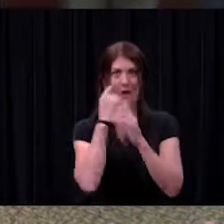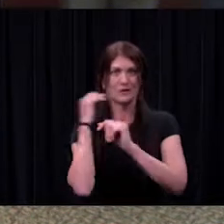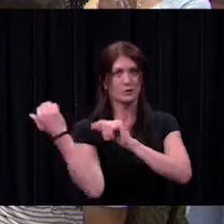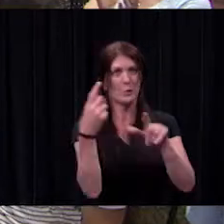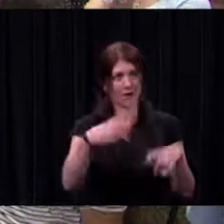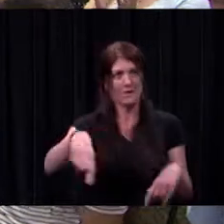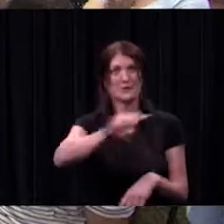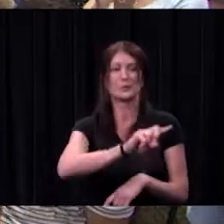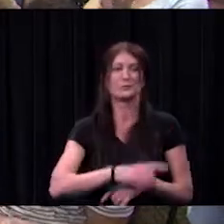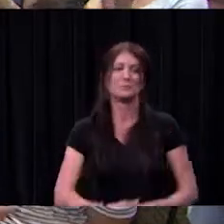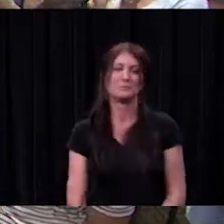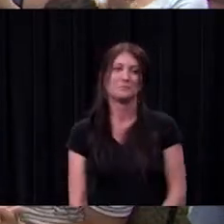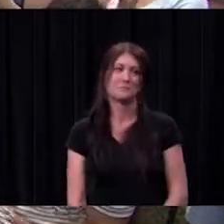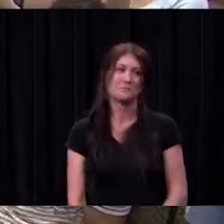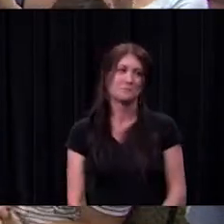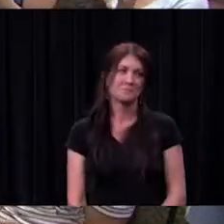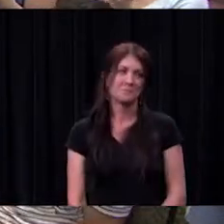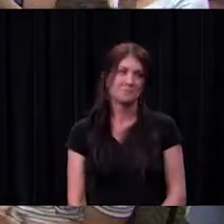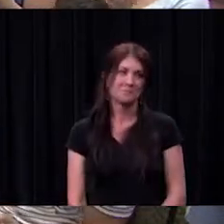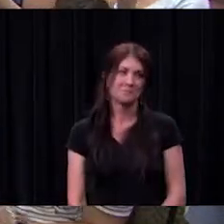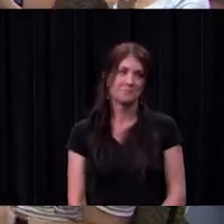congratulations.